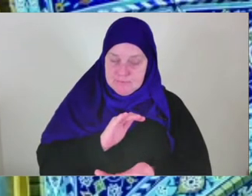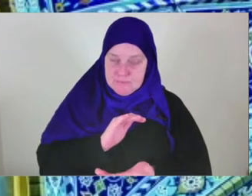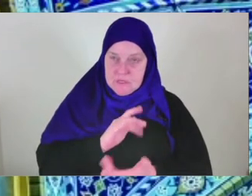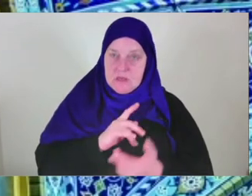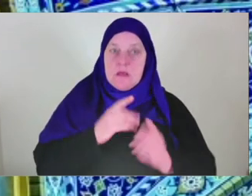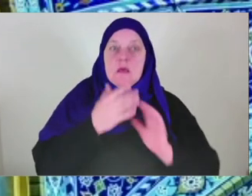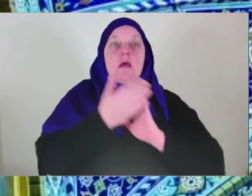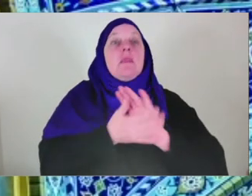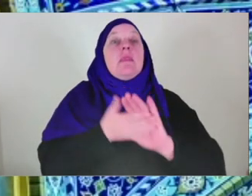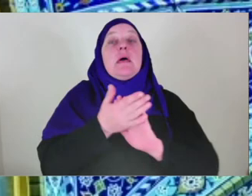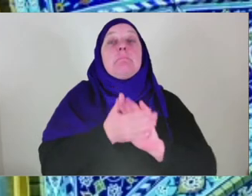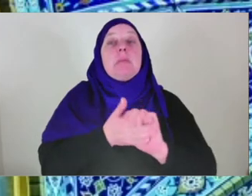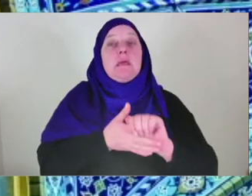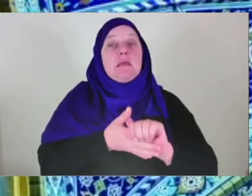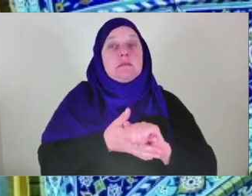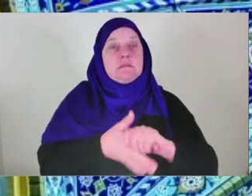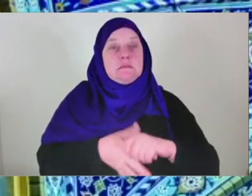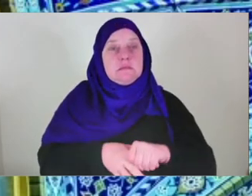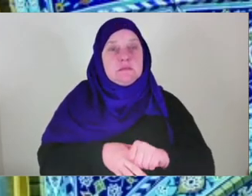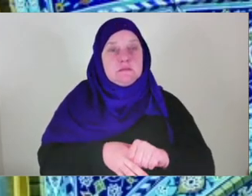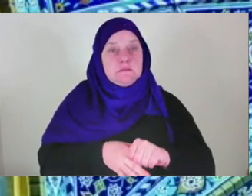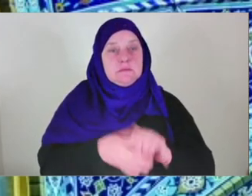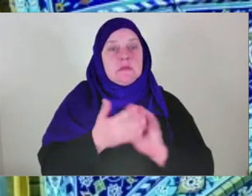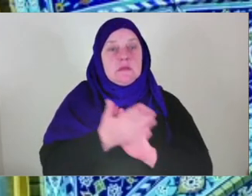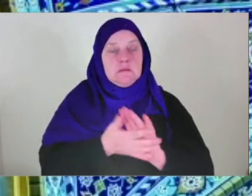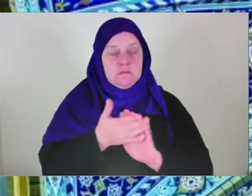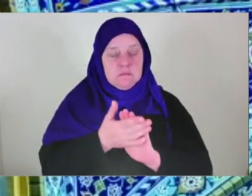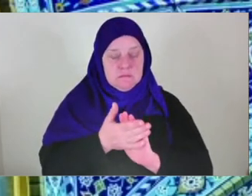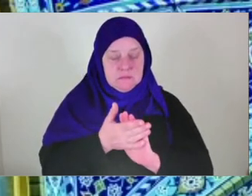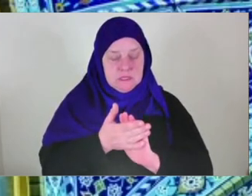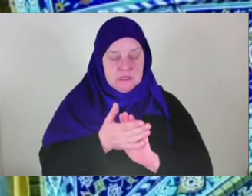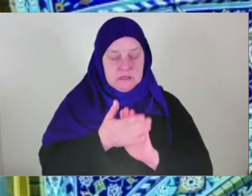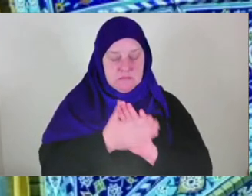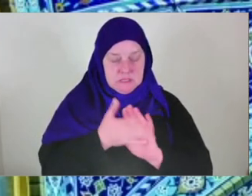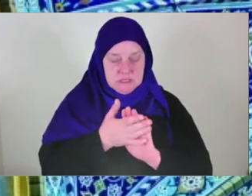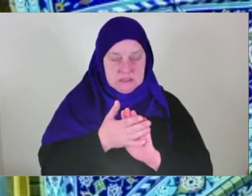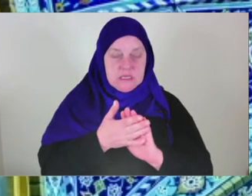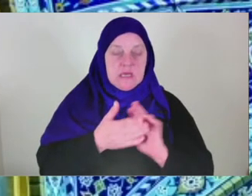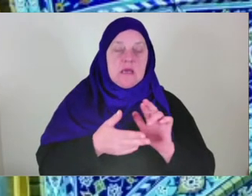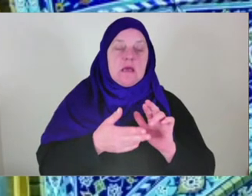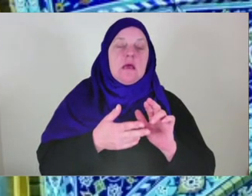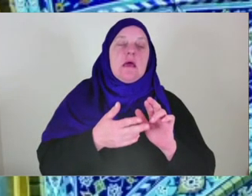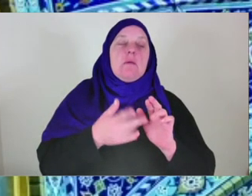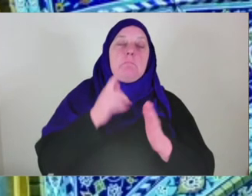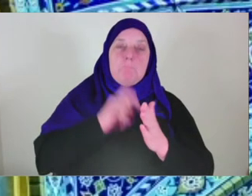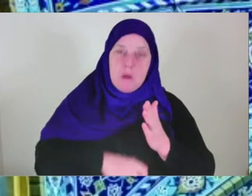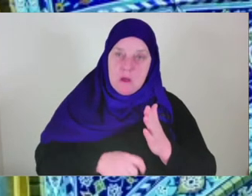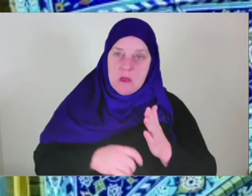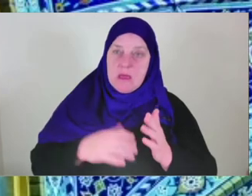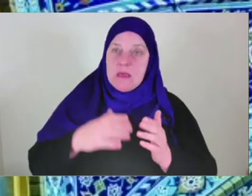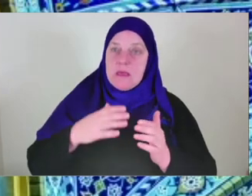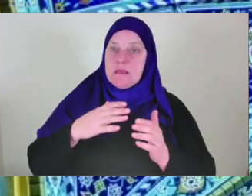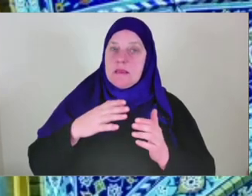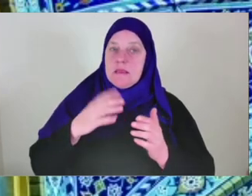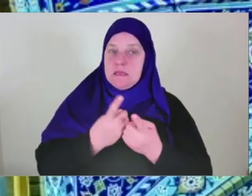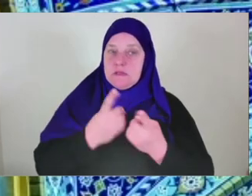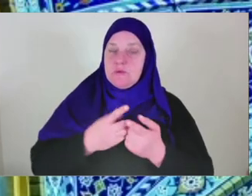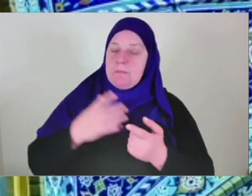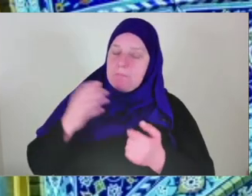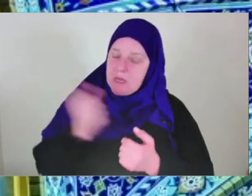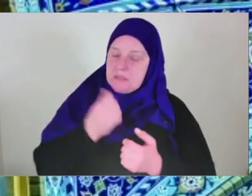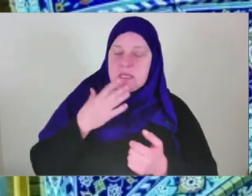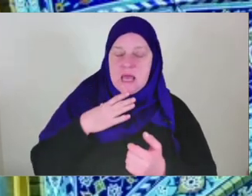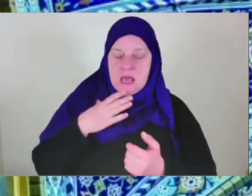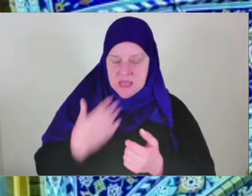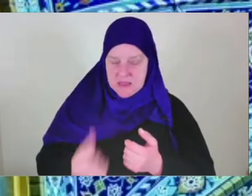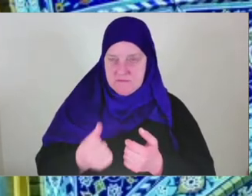pay the Khums, given that you spend your saving against your debt. So if the debt is immediate that you have to